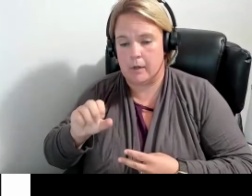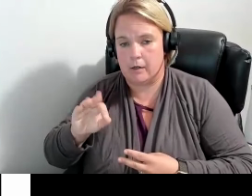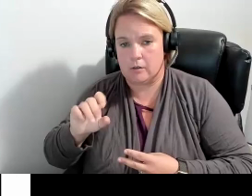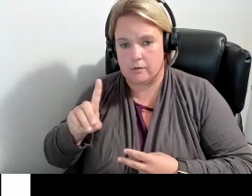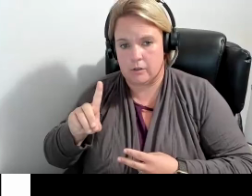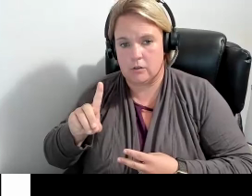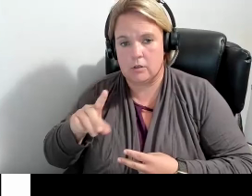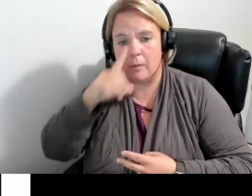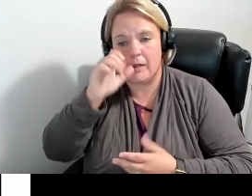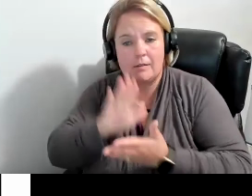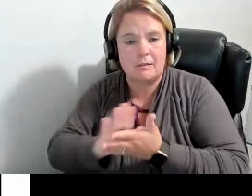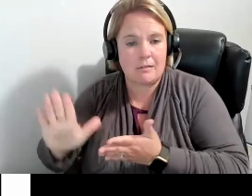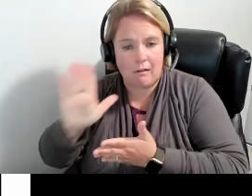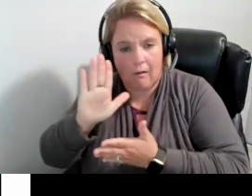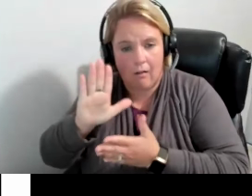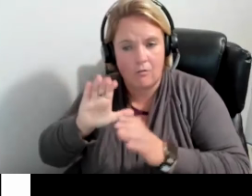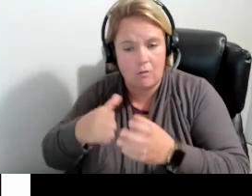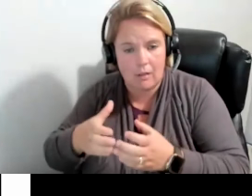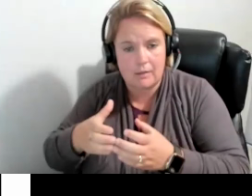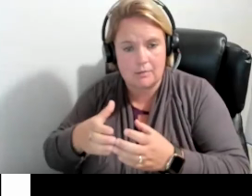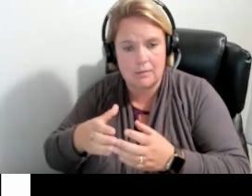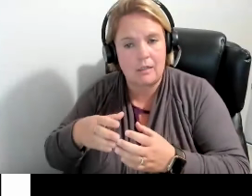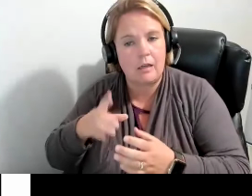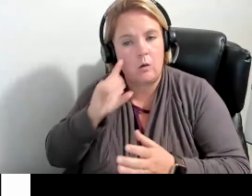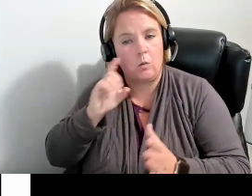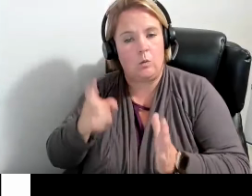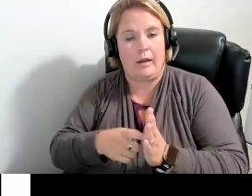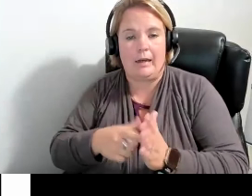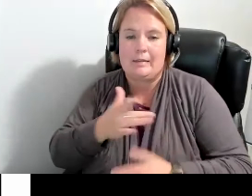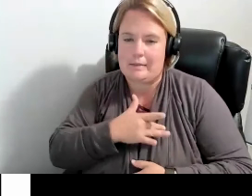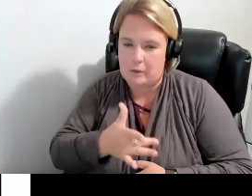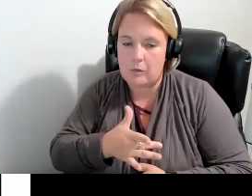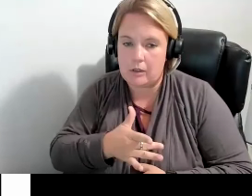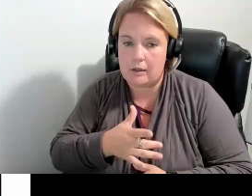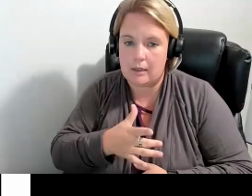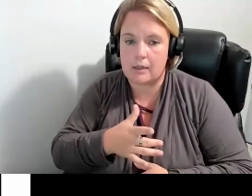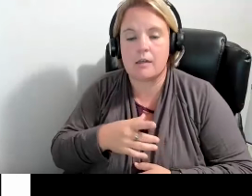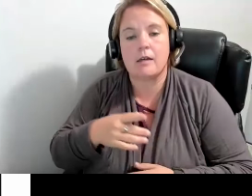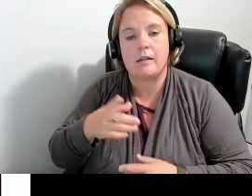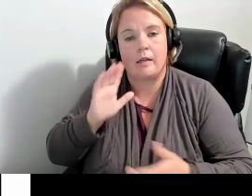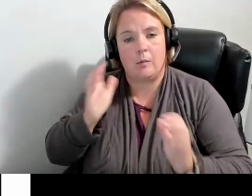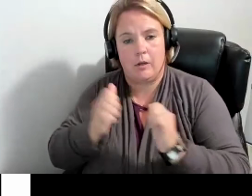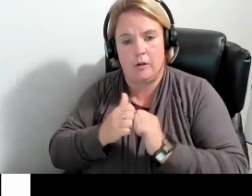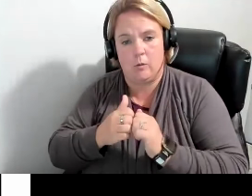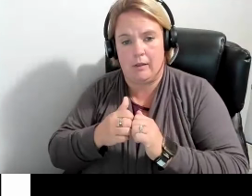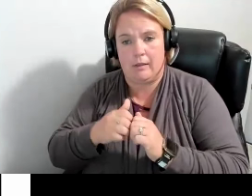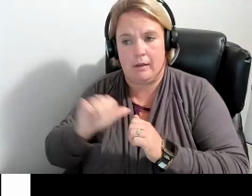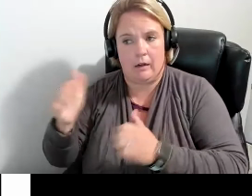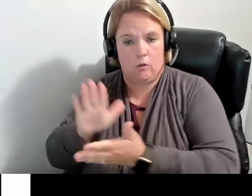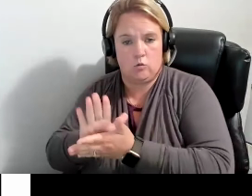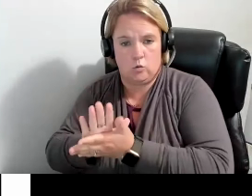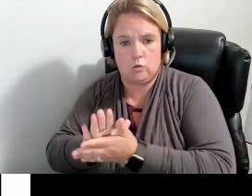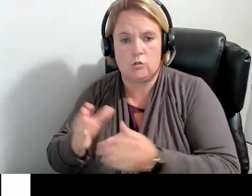be recognized by another college and getting approved for a major that you're going to be working at maybe at another school. So it just becomes